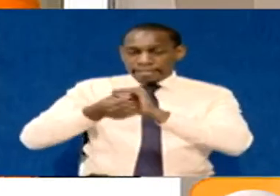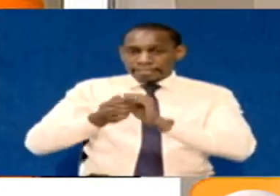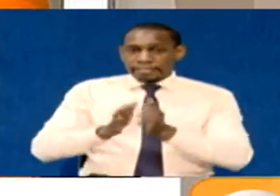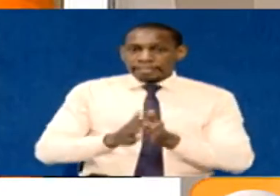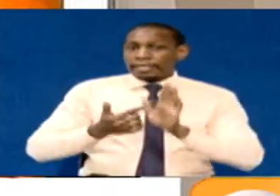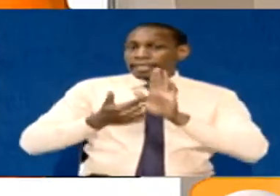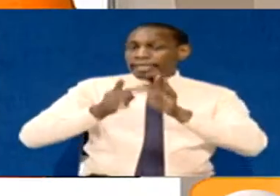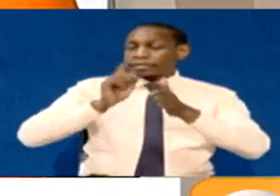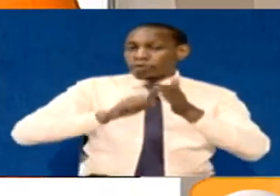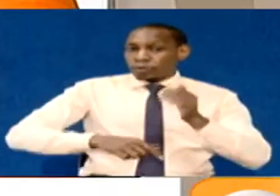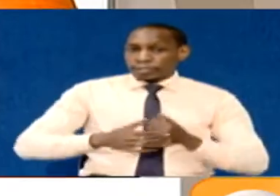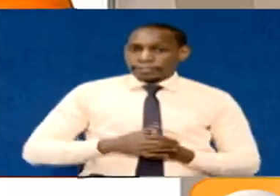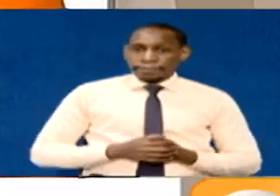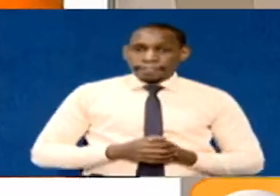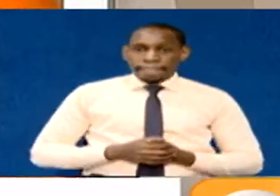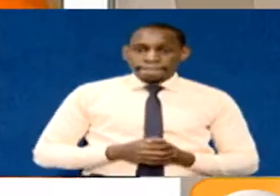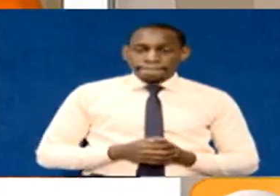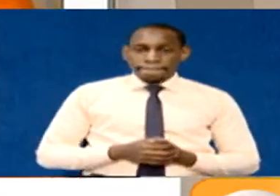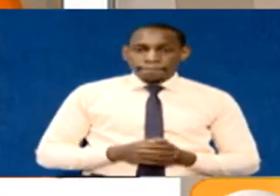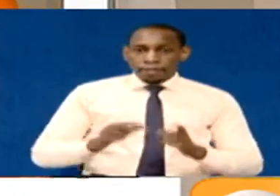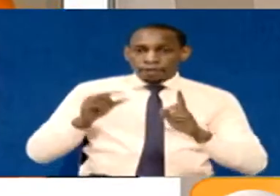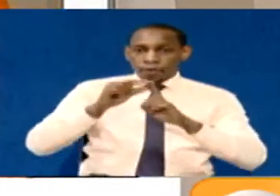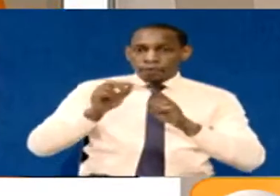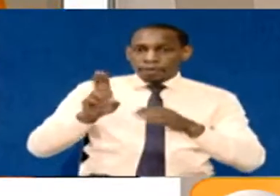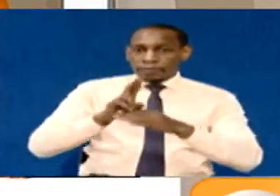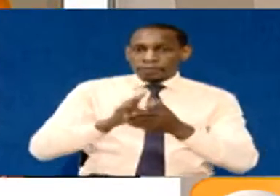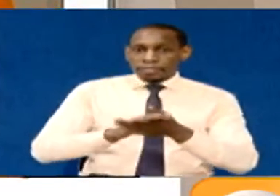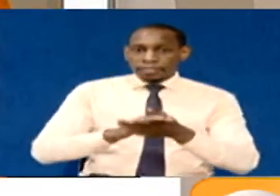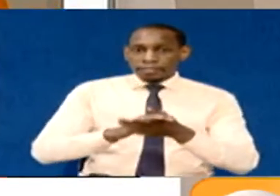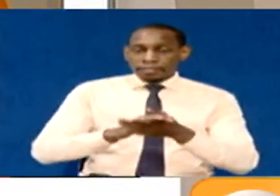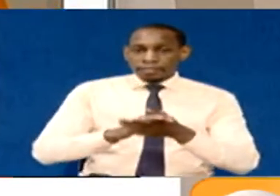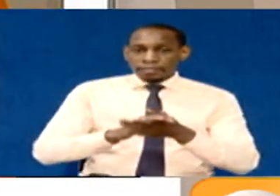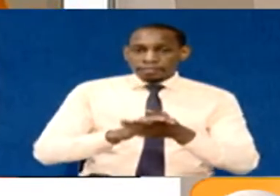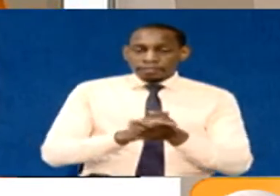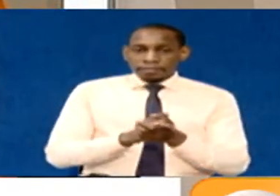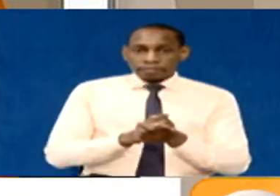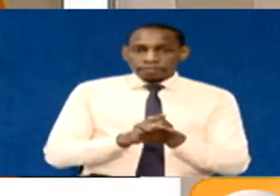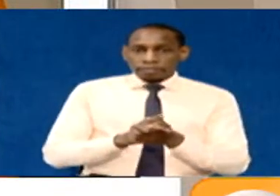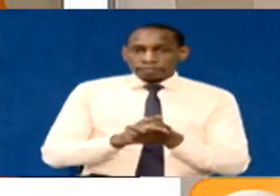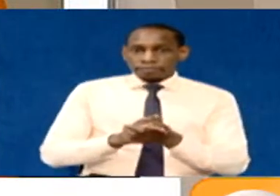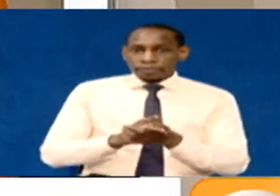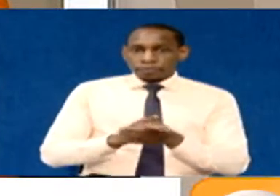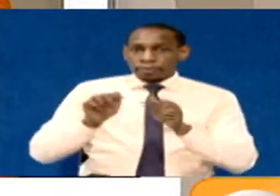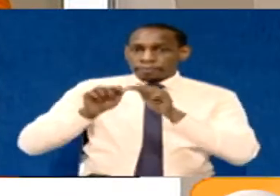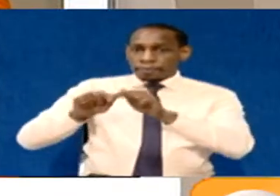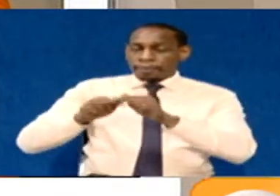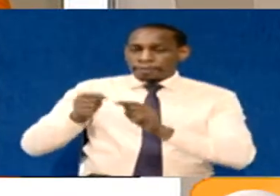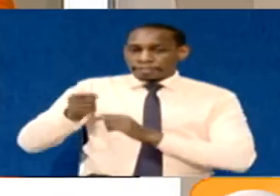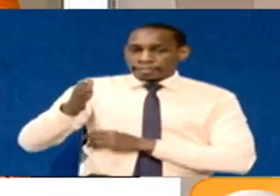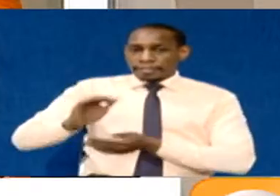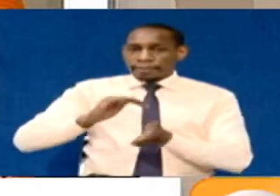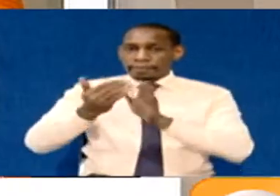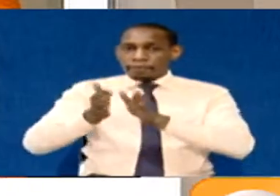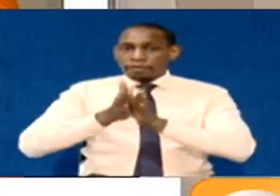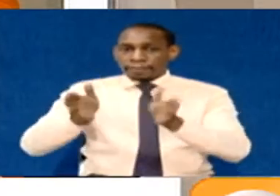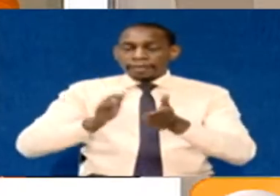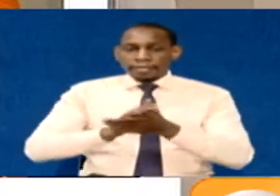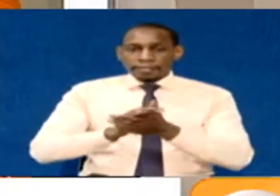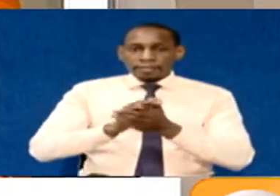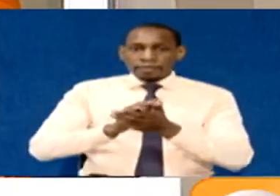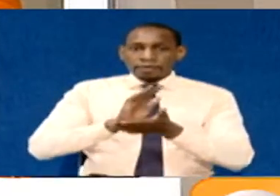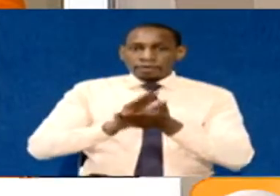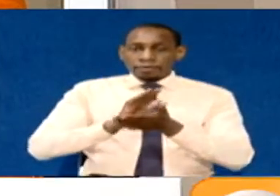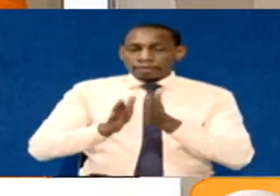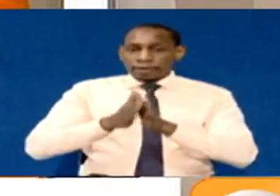lot about how the word he used, we have lynched, he said we have lynched the six judges in the public eye without following due